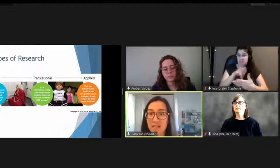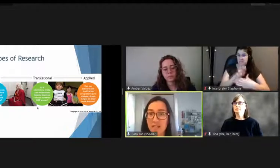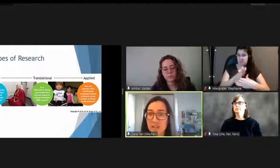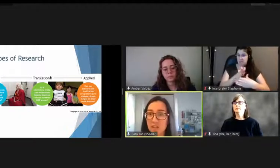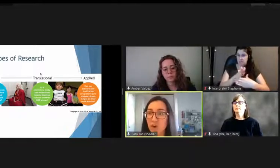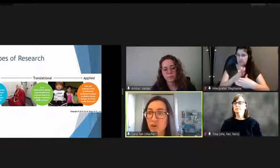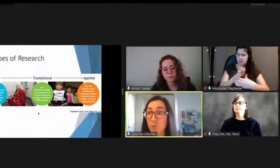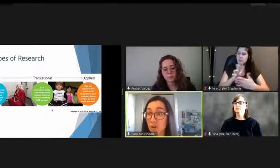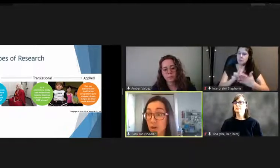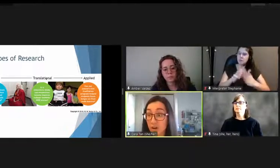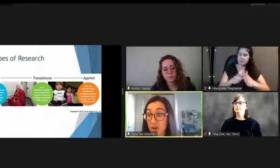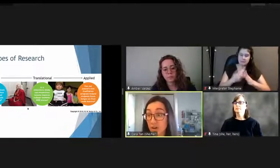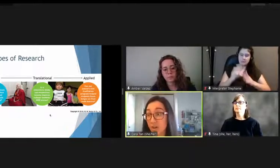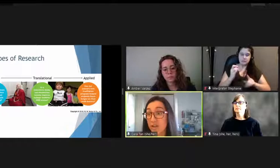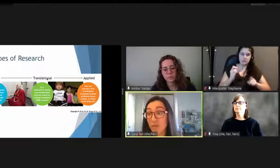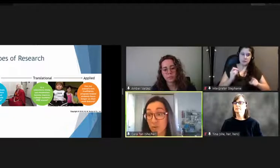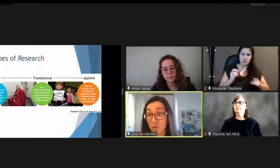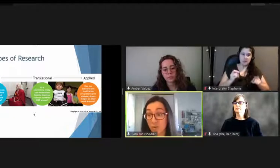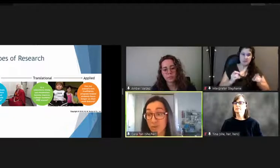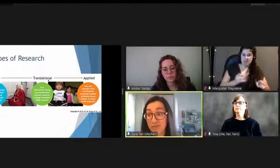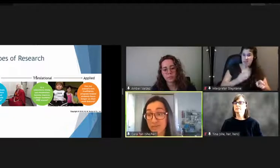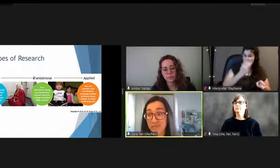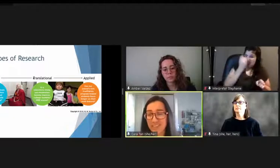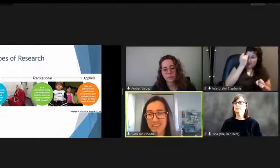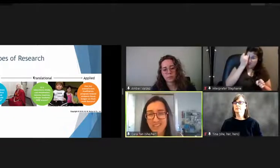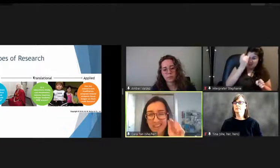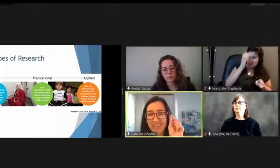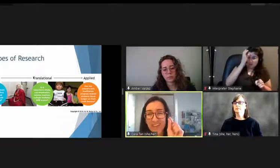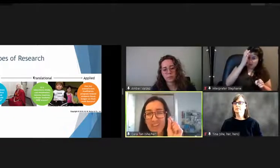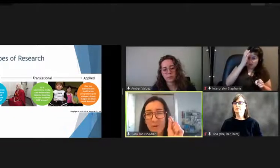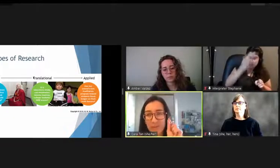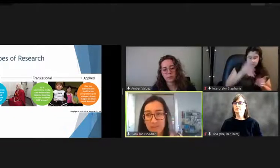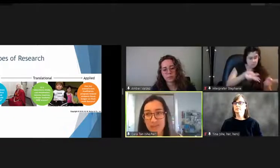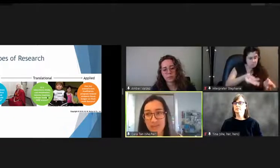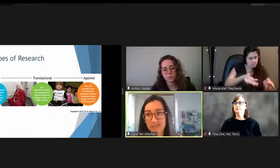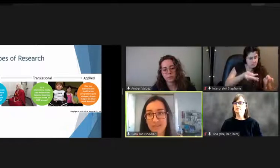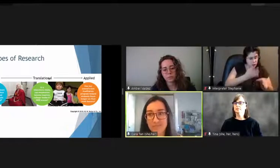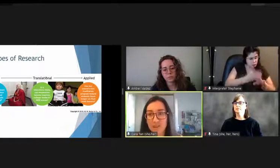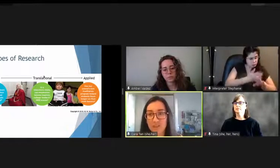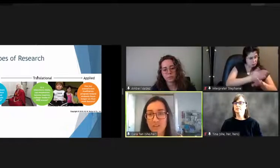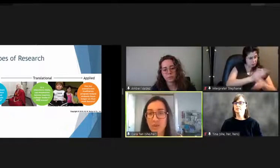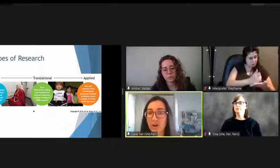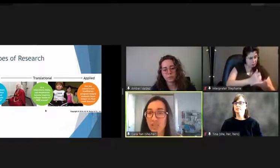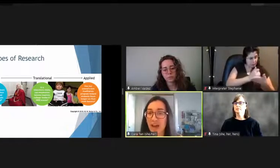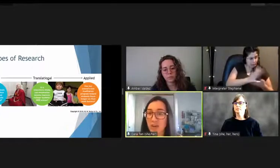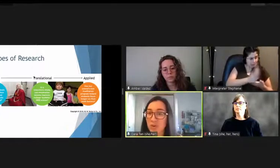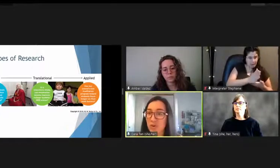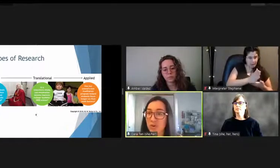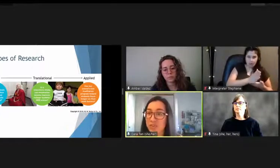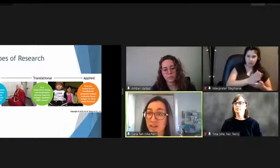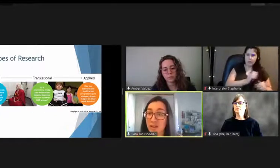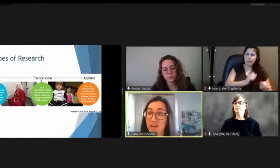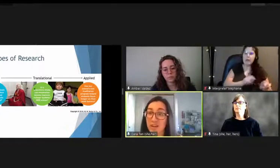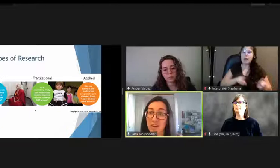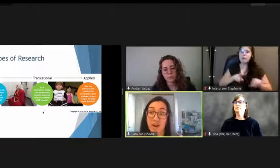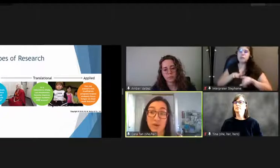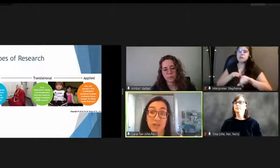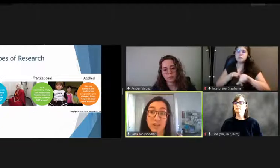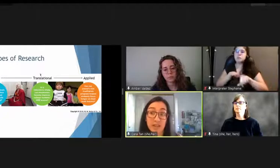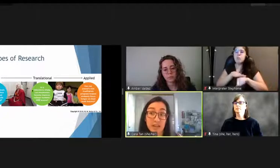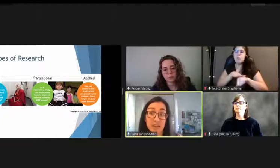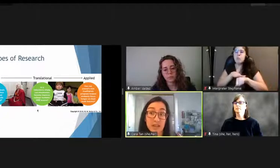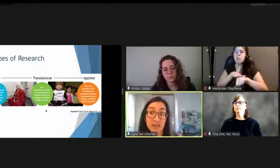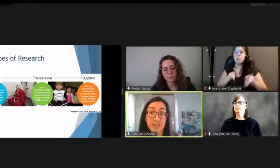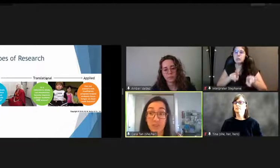that idea could work in the real world. It's giving us that glimpse of it, right? So in our laboratory setting, are